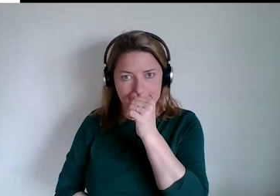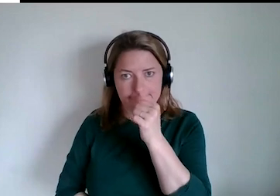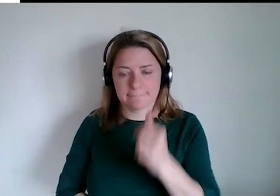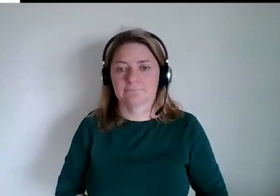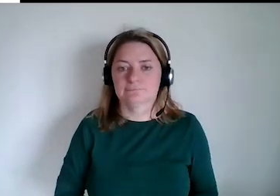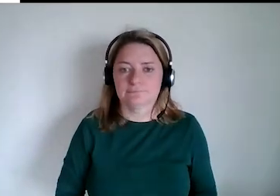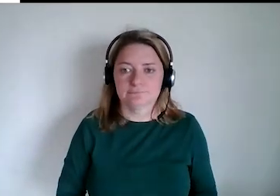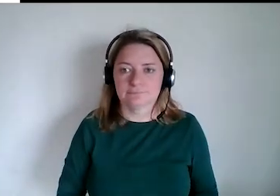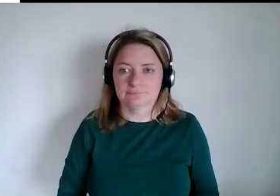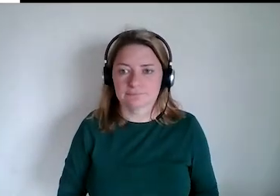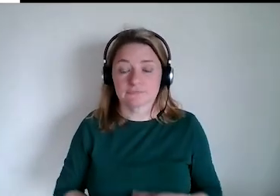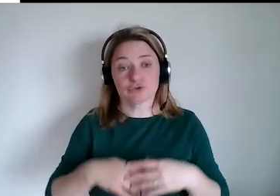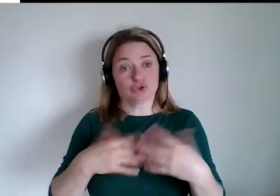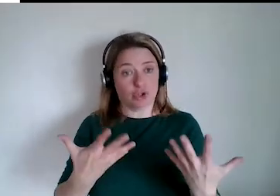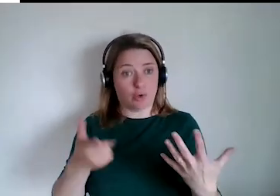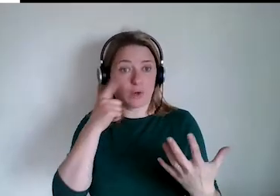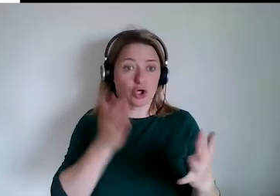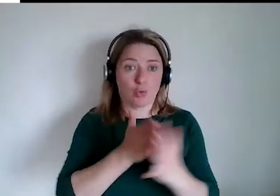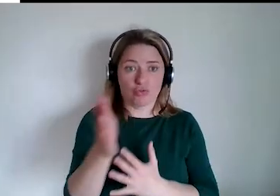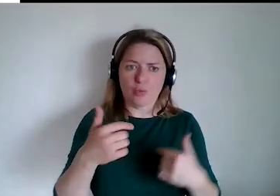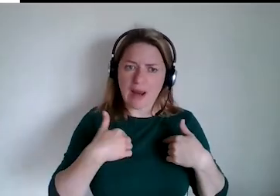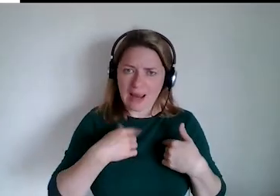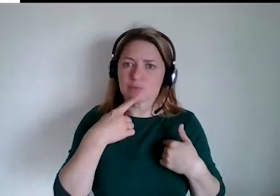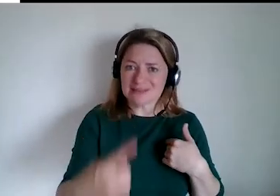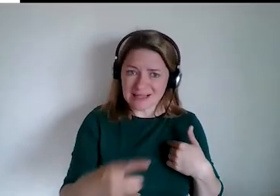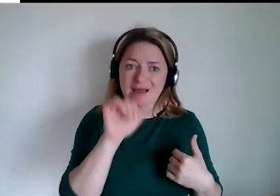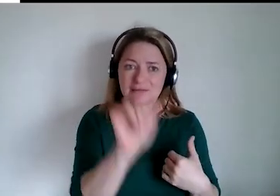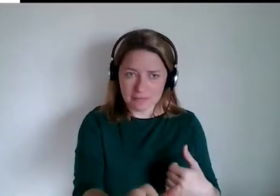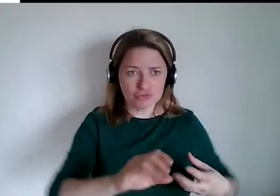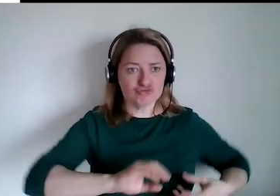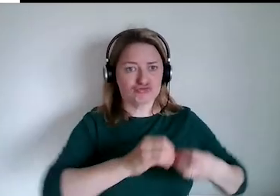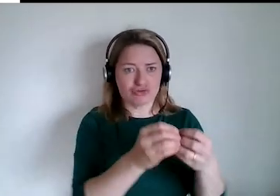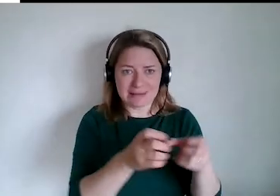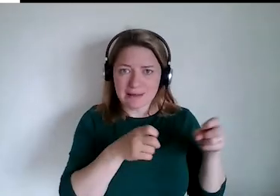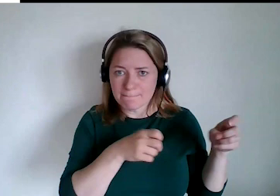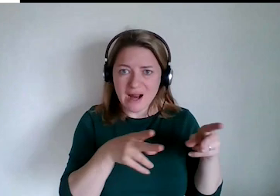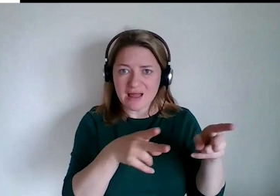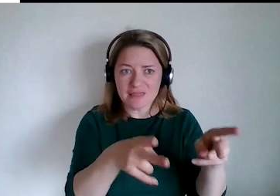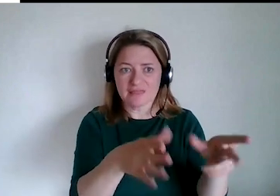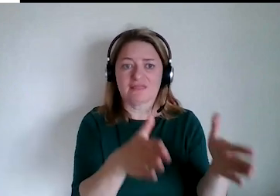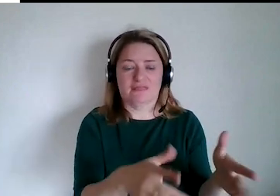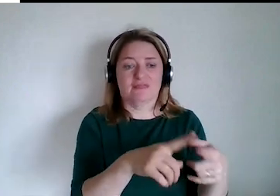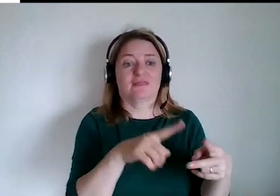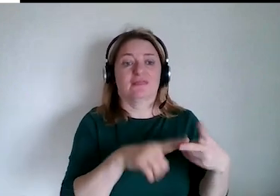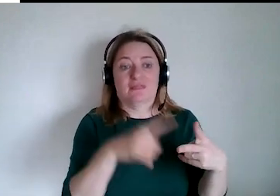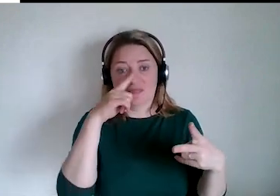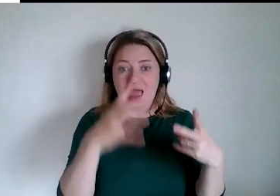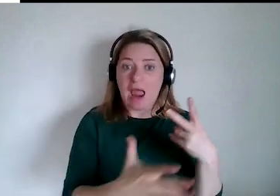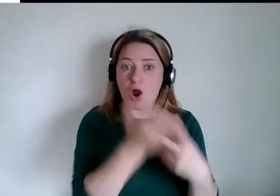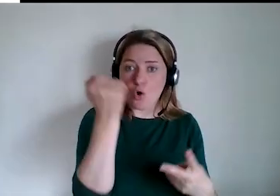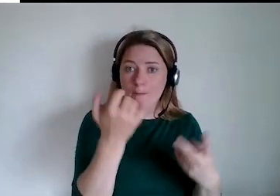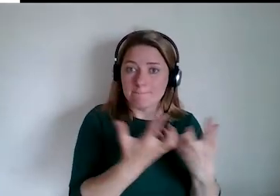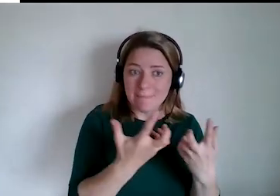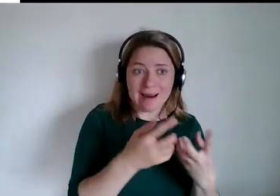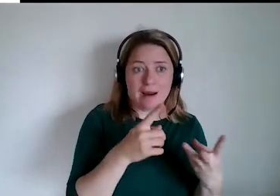So when you're doing that sort of thing, you think, I would say, do create a path model to begin with. Think about how you define the outcome. Focus the